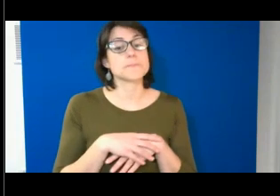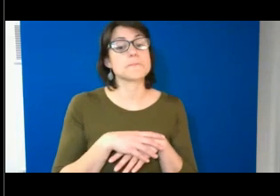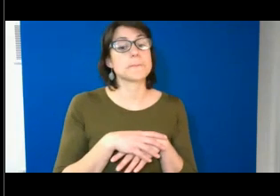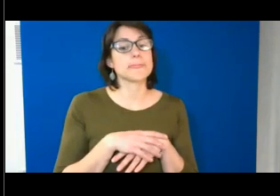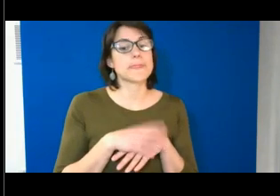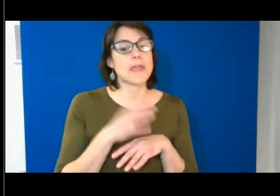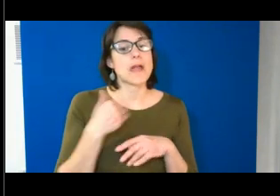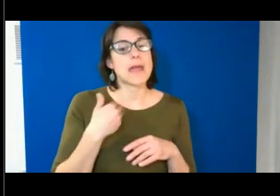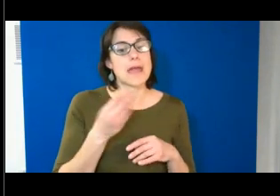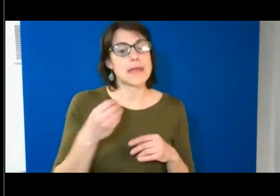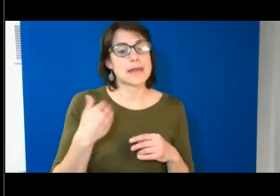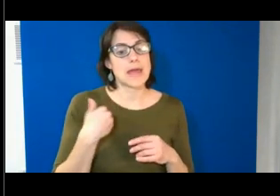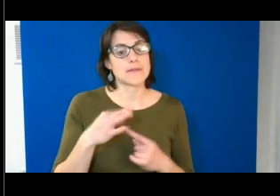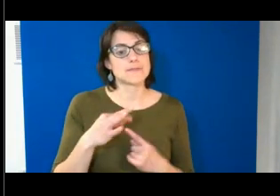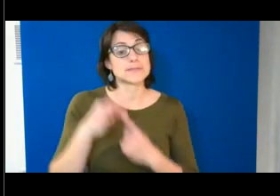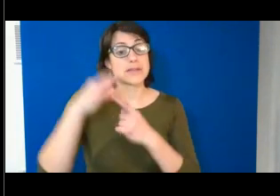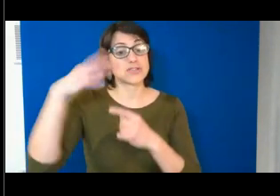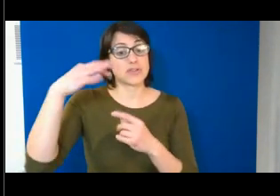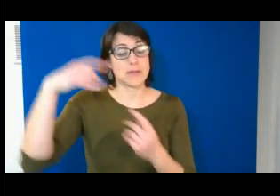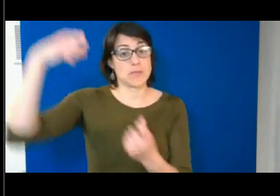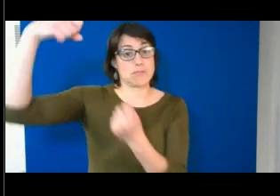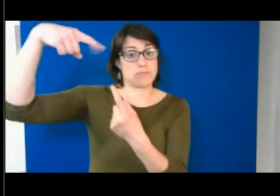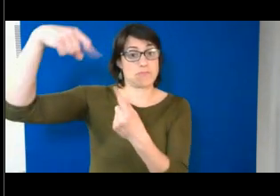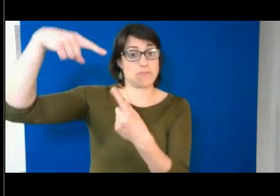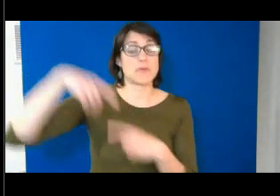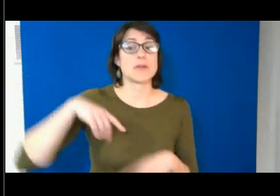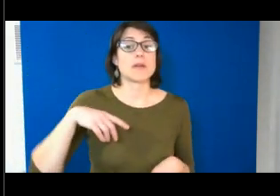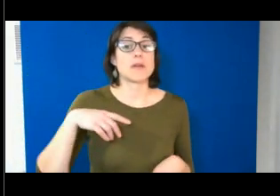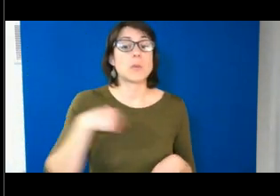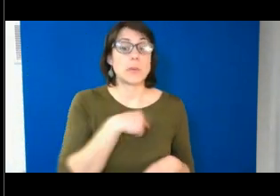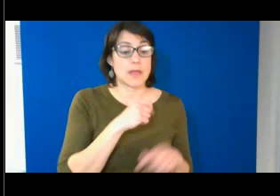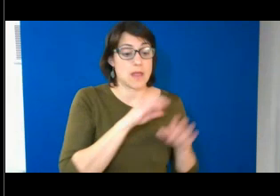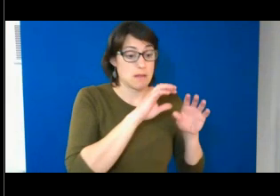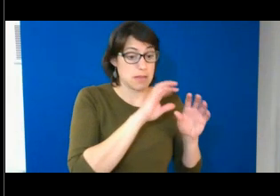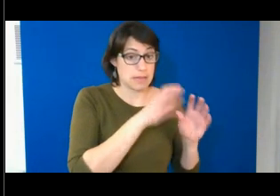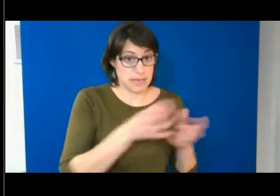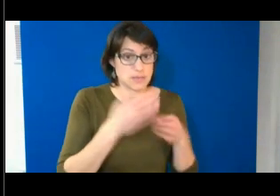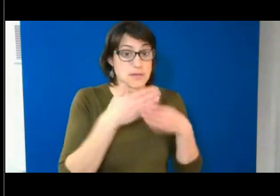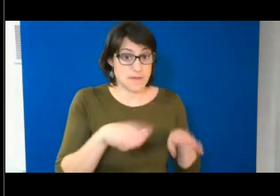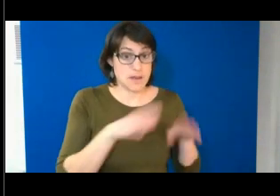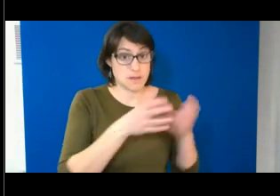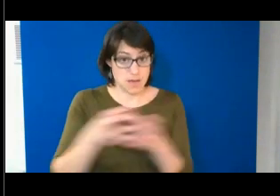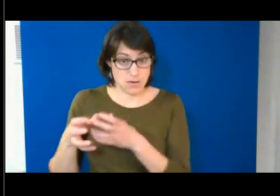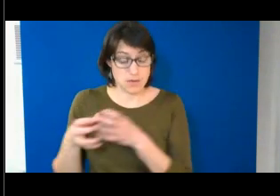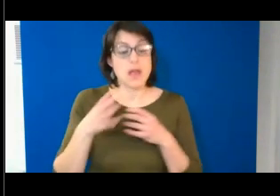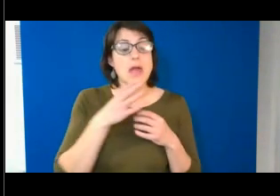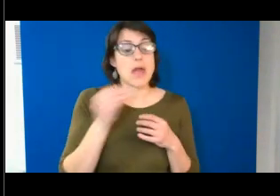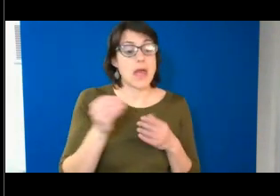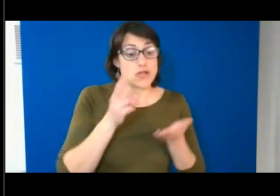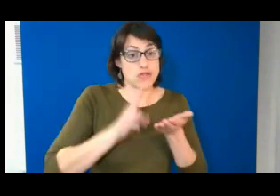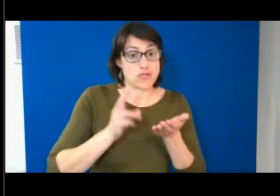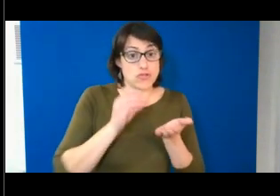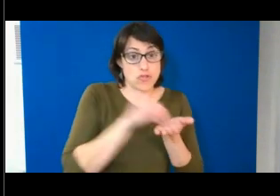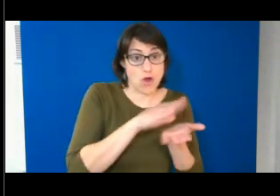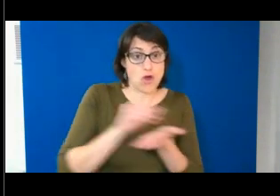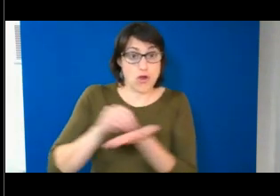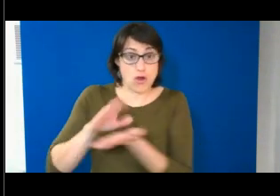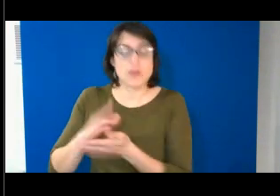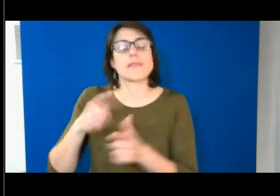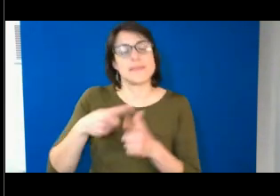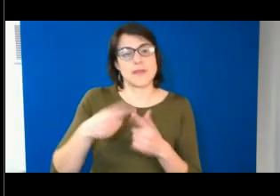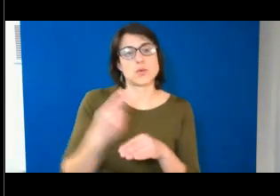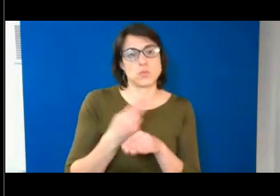get the signals. And also we can categorize and log them, and then we use the AI to solve the problem. So you basically take a